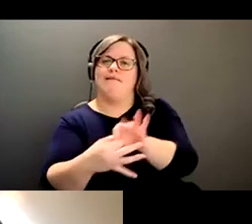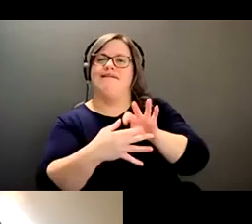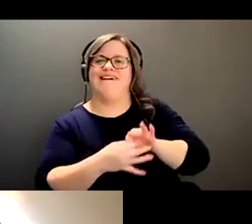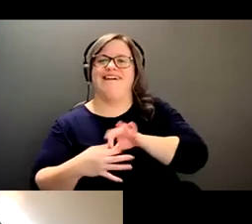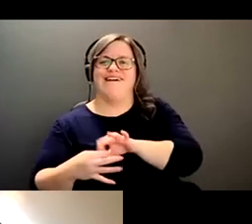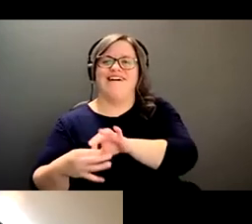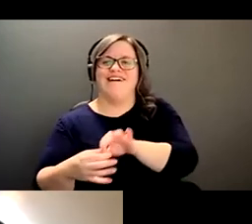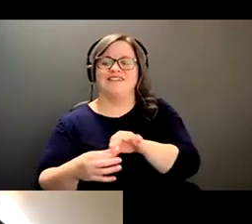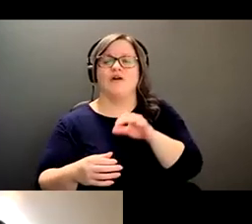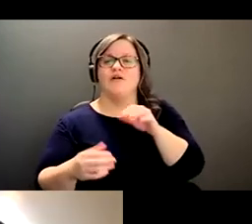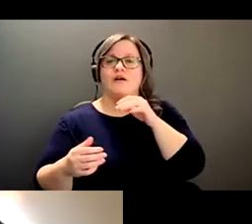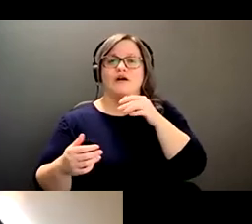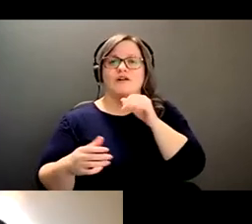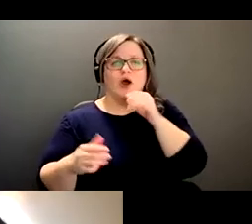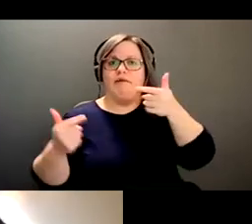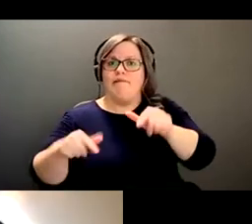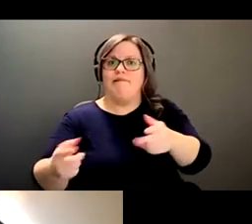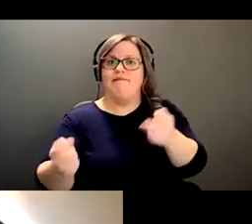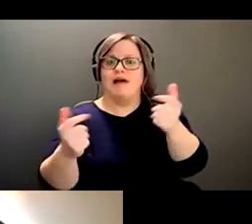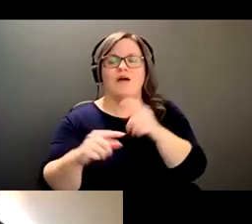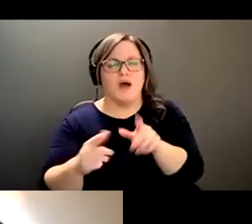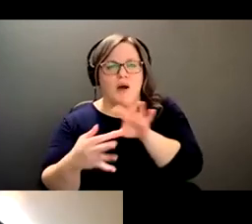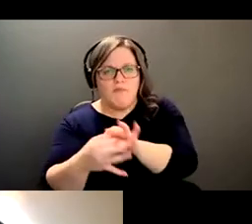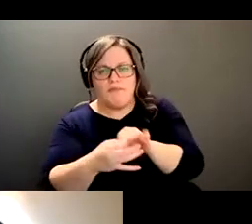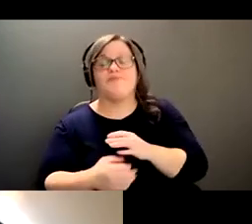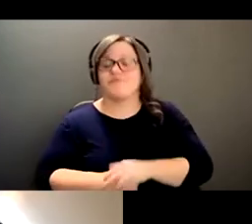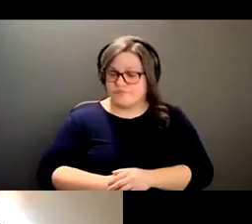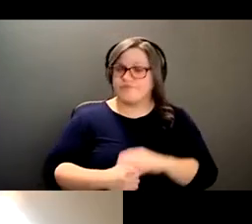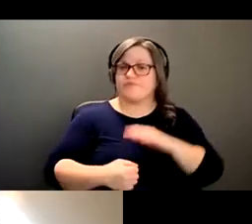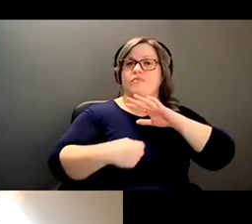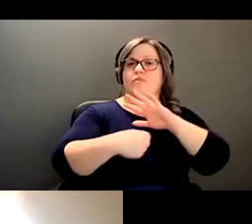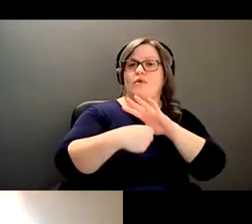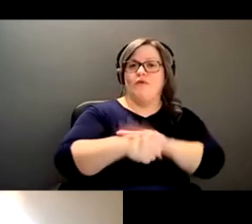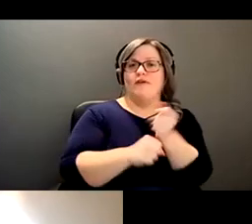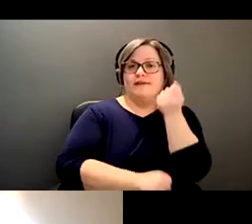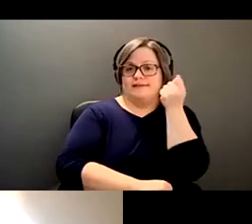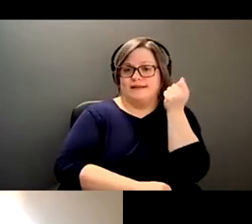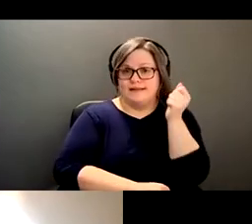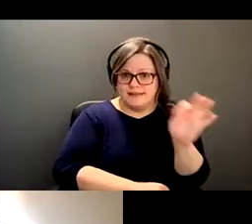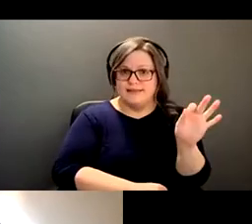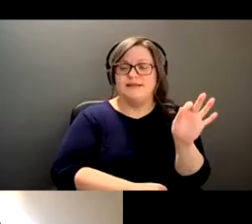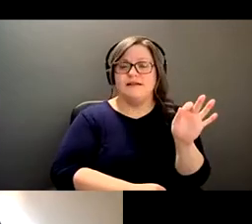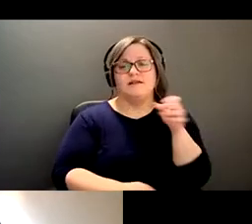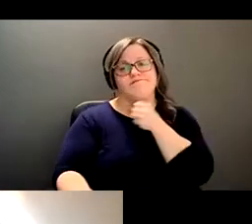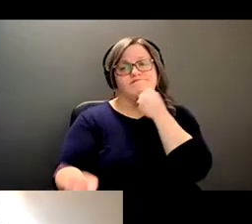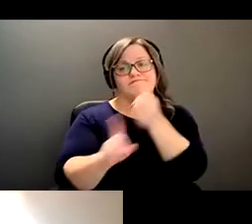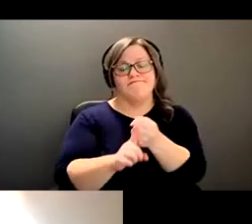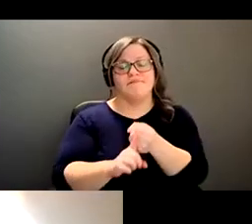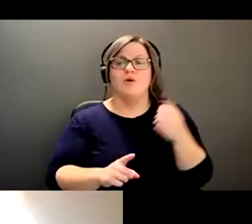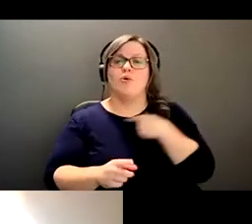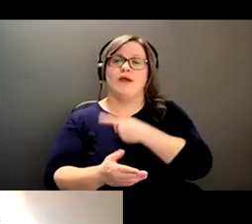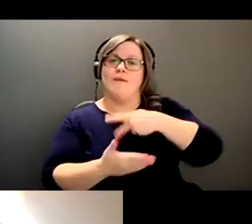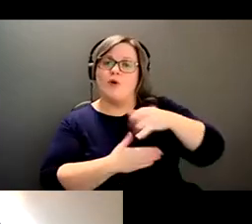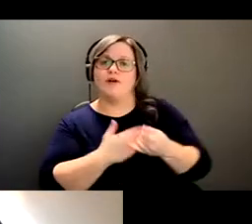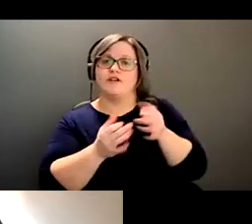during the pandemic, for one reason or another, asked us for extensions. And so we've been able to